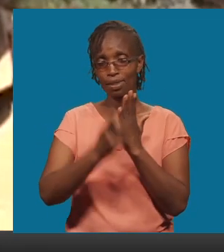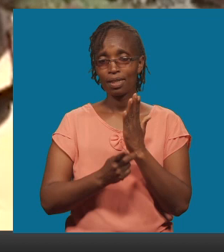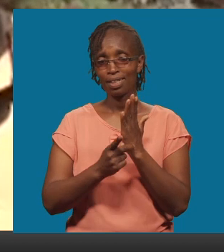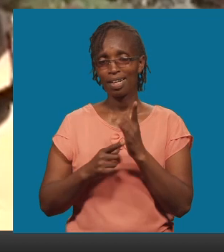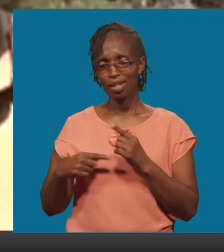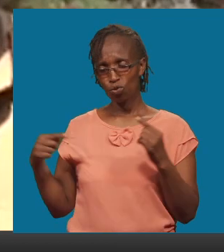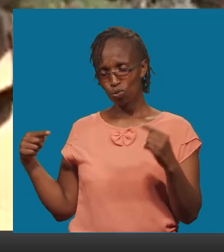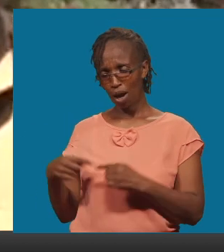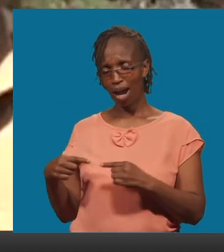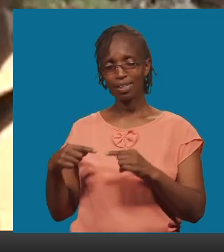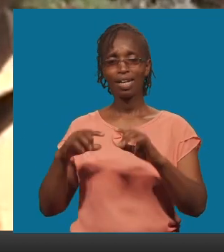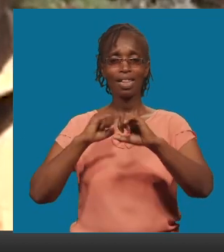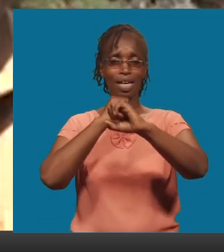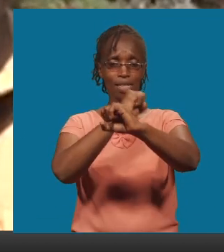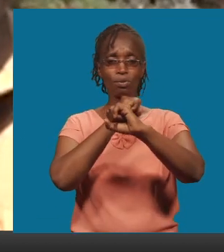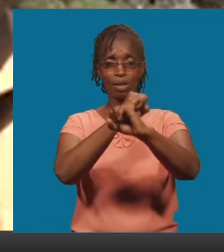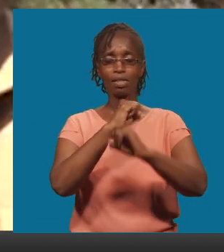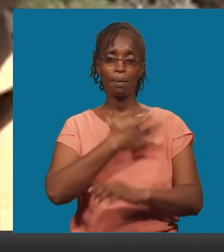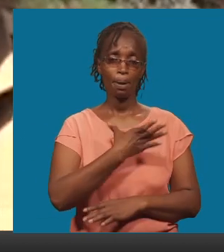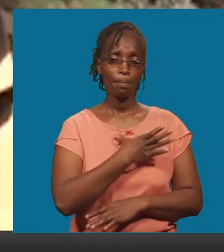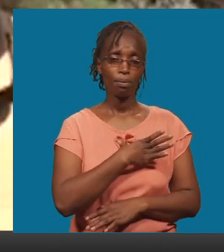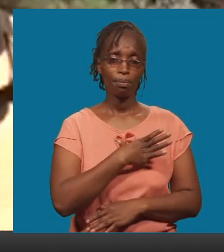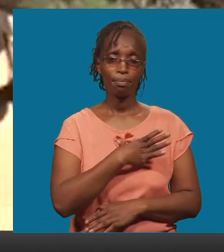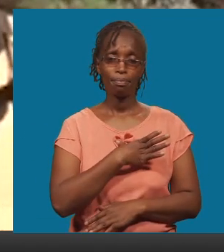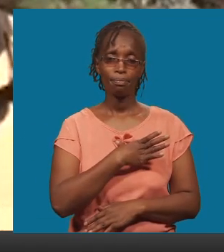end, the security personnel